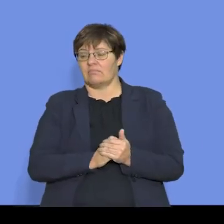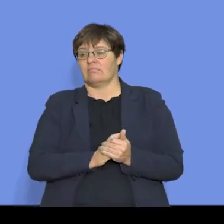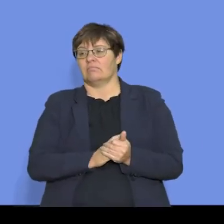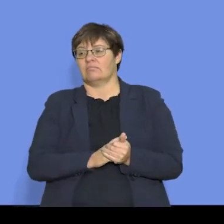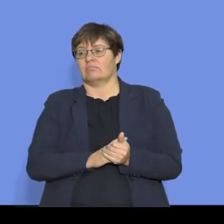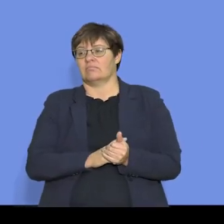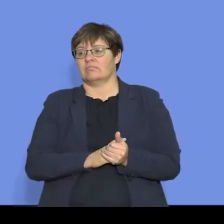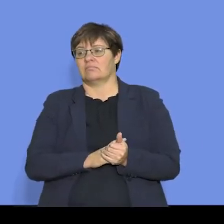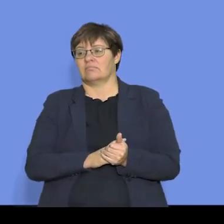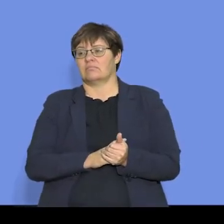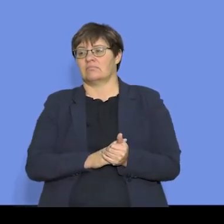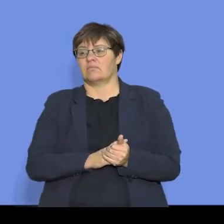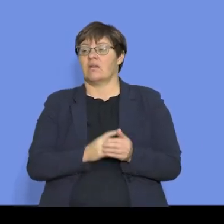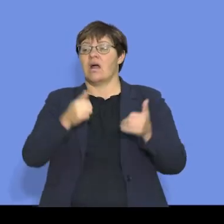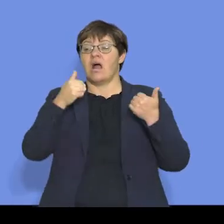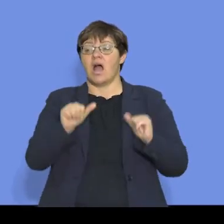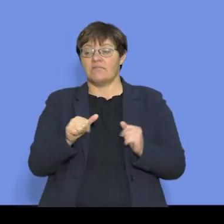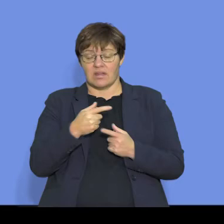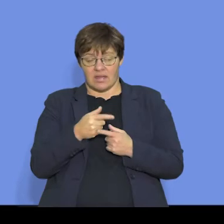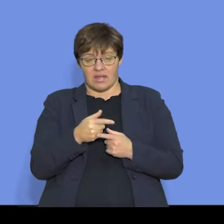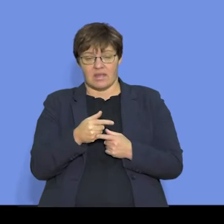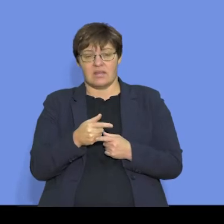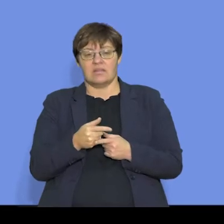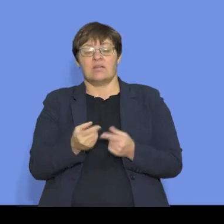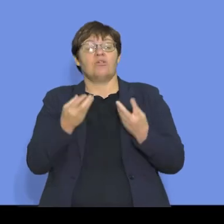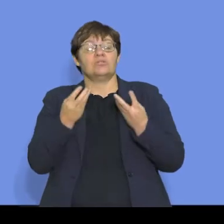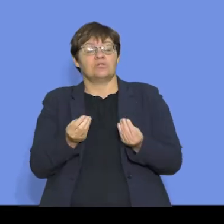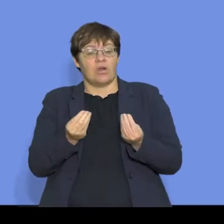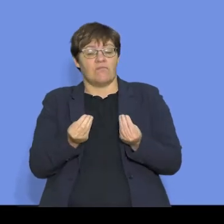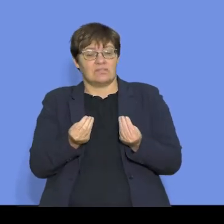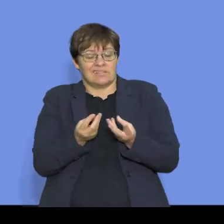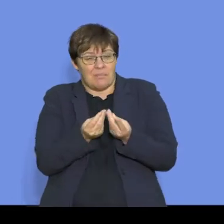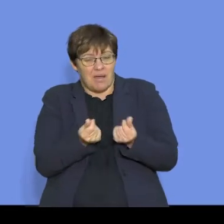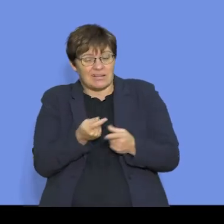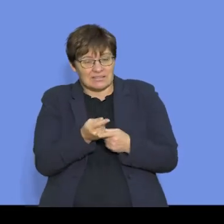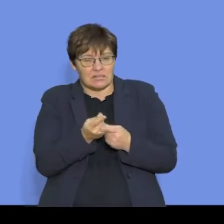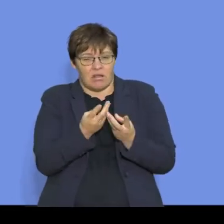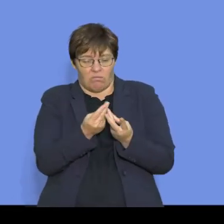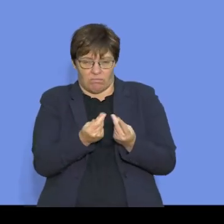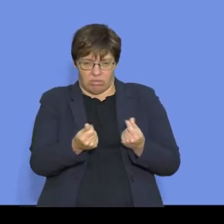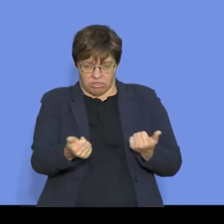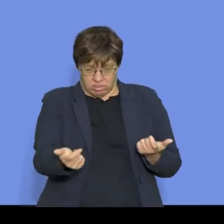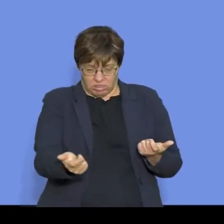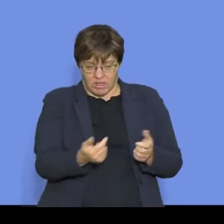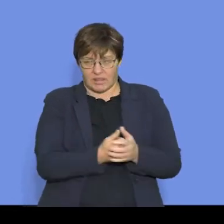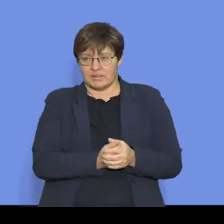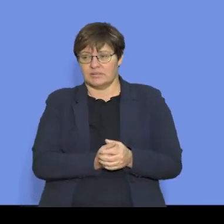So, what happens next after the organism has died? Soft parts decay,